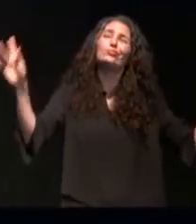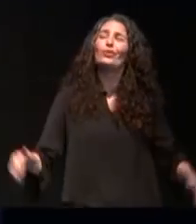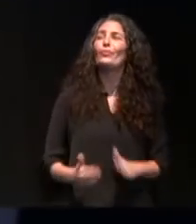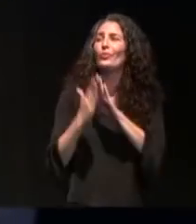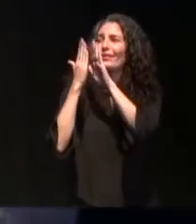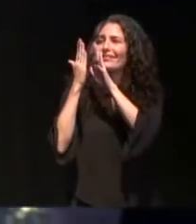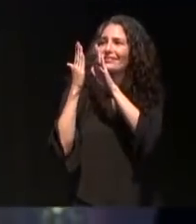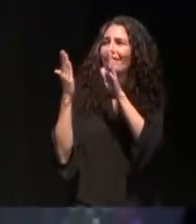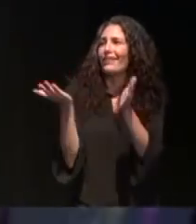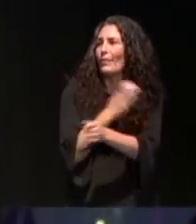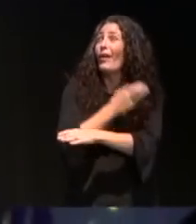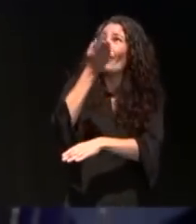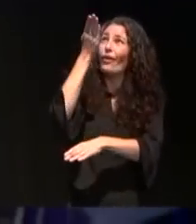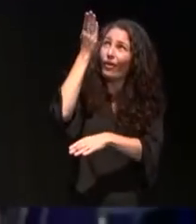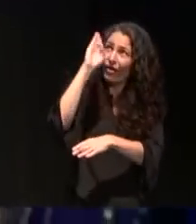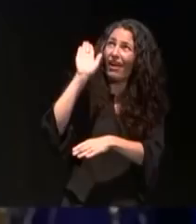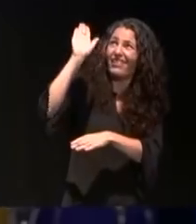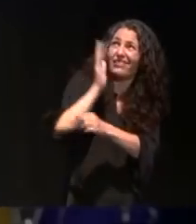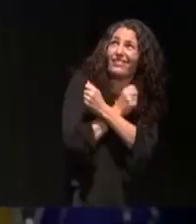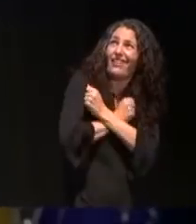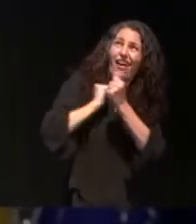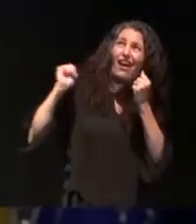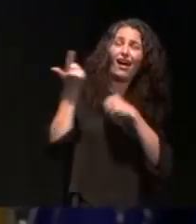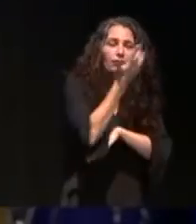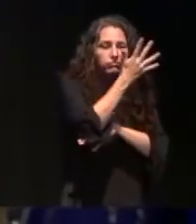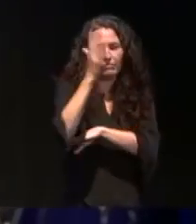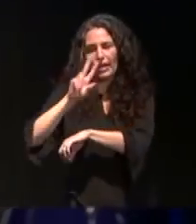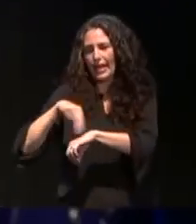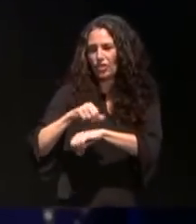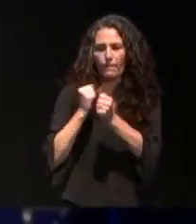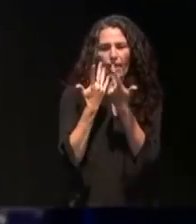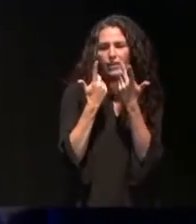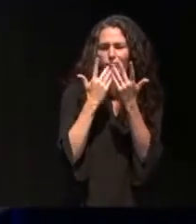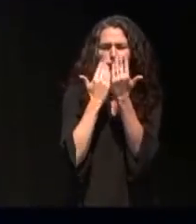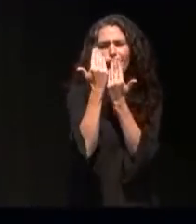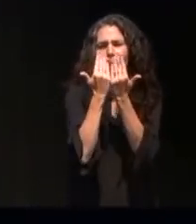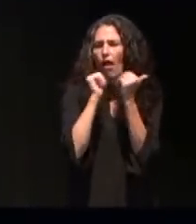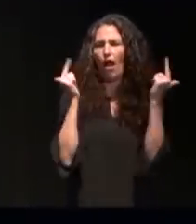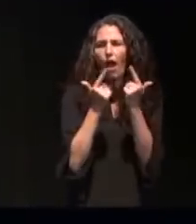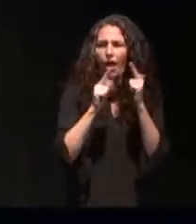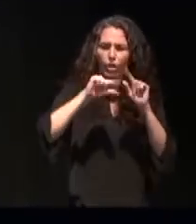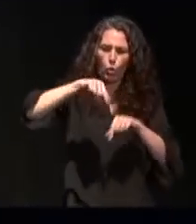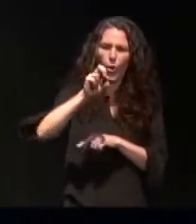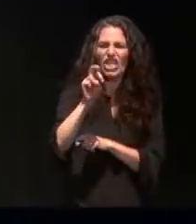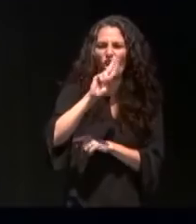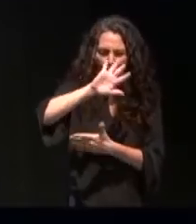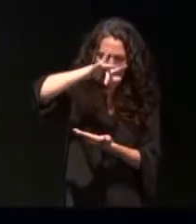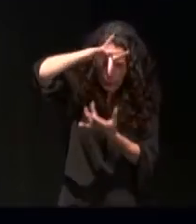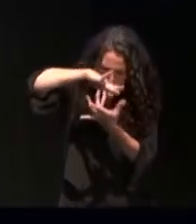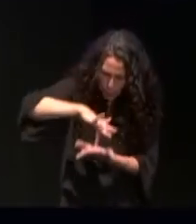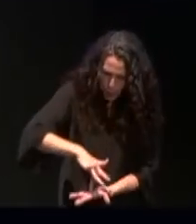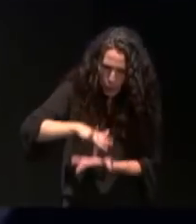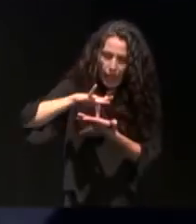and the power and the love of God. And all of nature and all of the multidimensional universe and the quasars at the very center